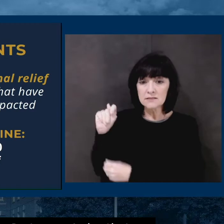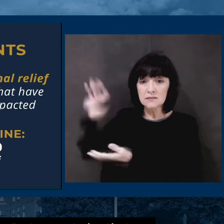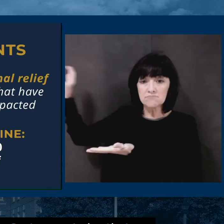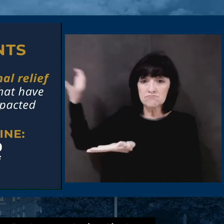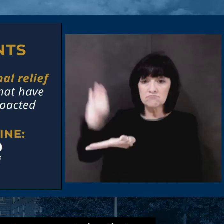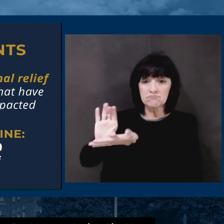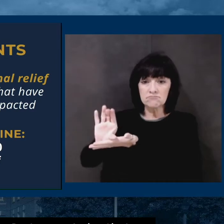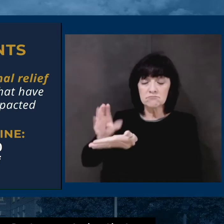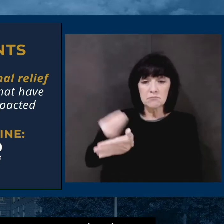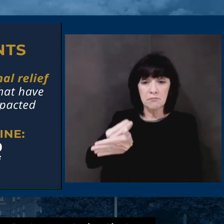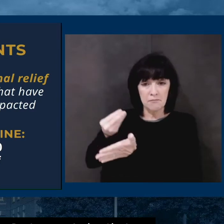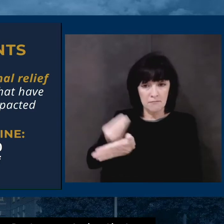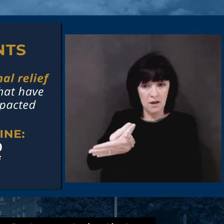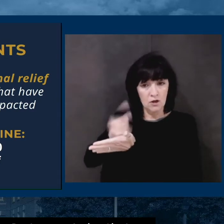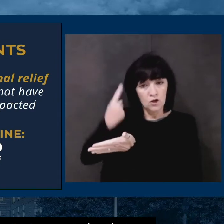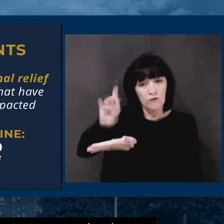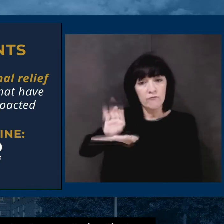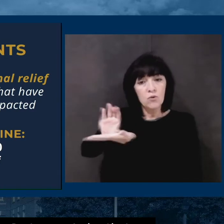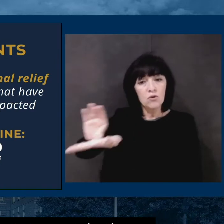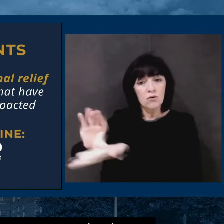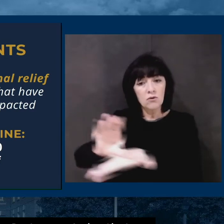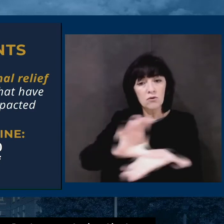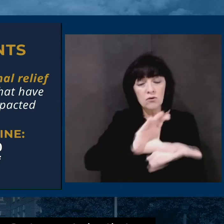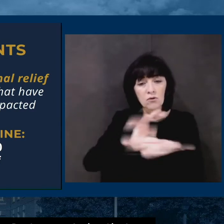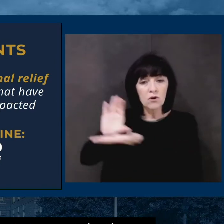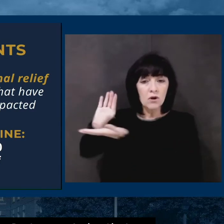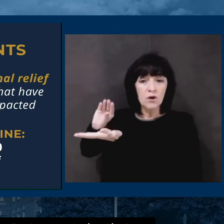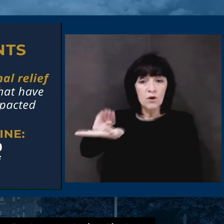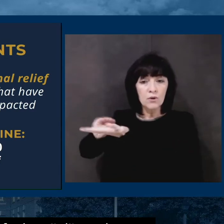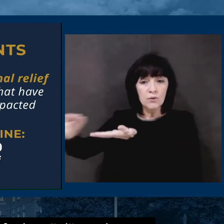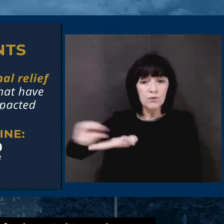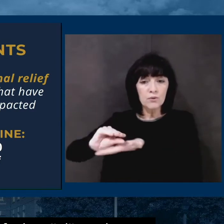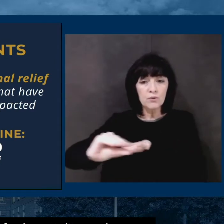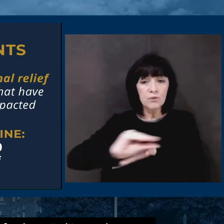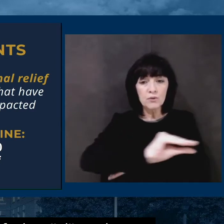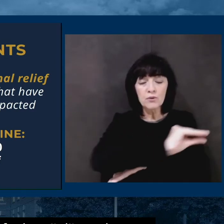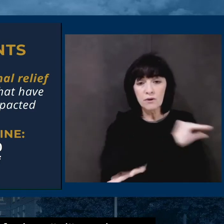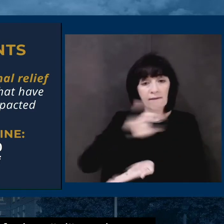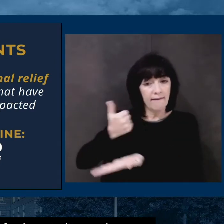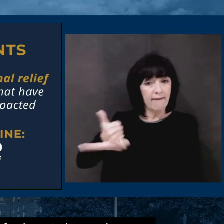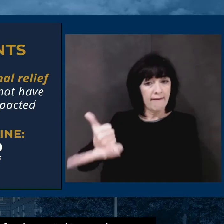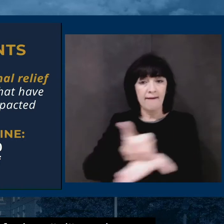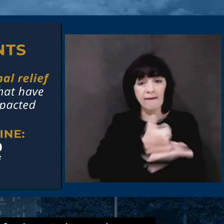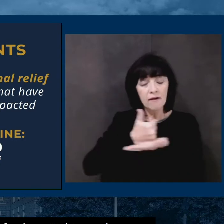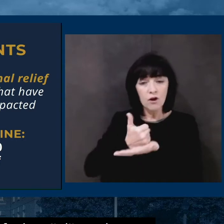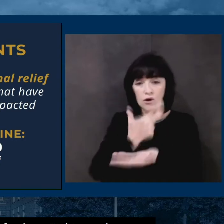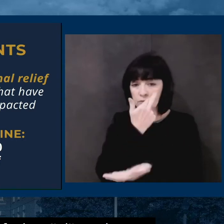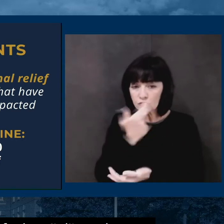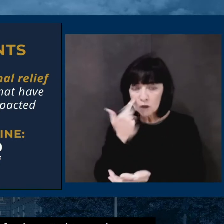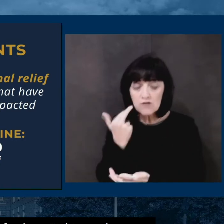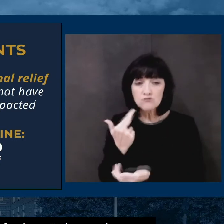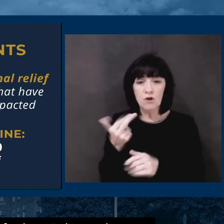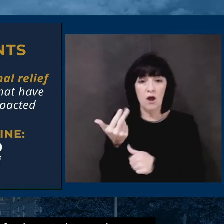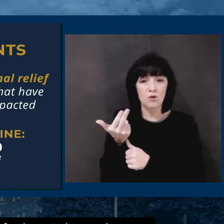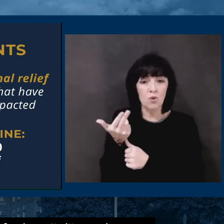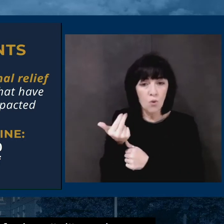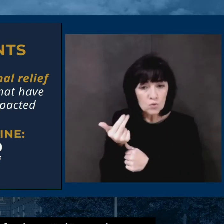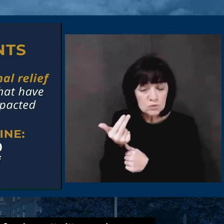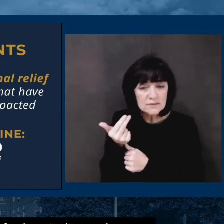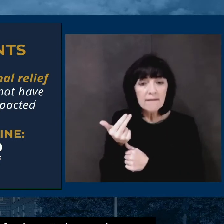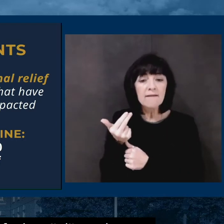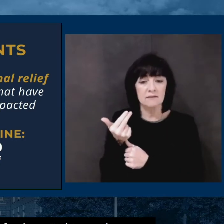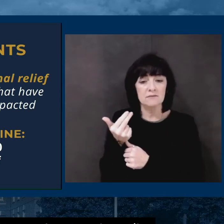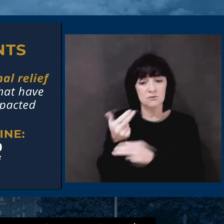hospitality industry businesses. Many of those businesses who were given grants earlier in the